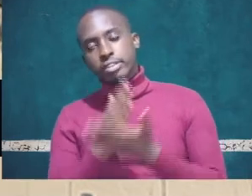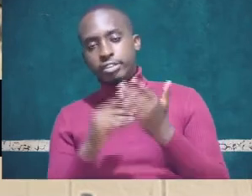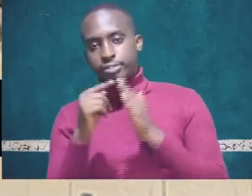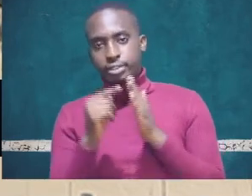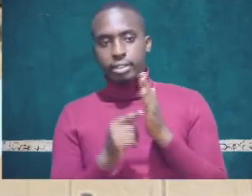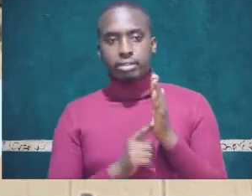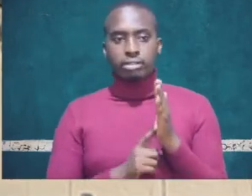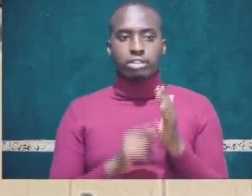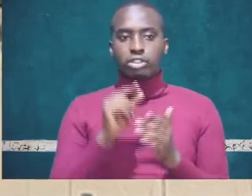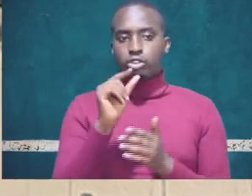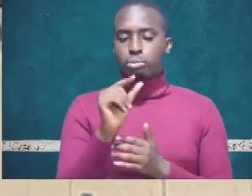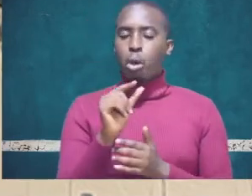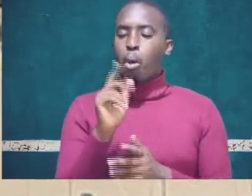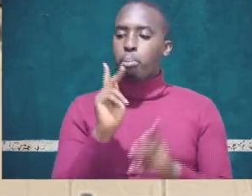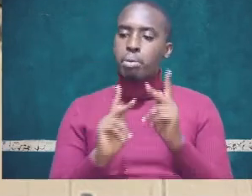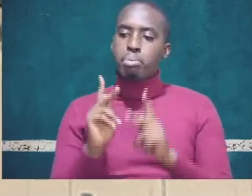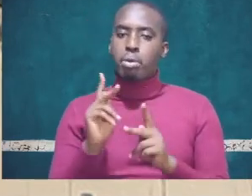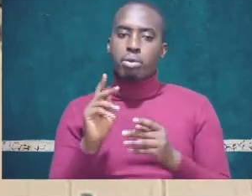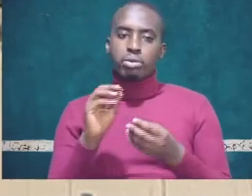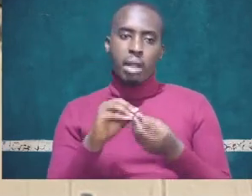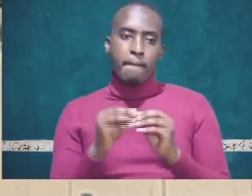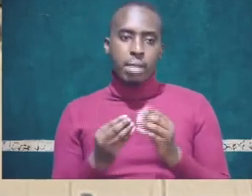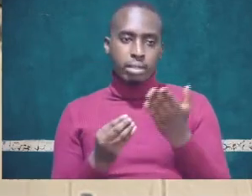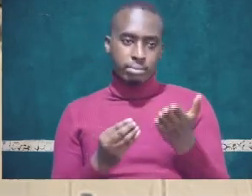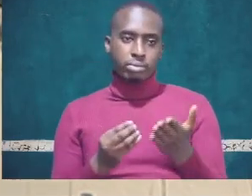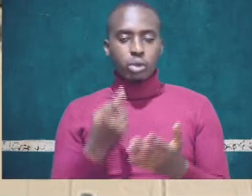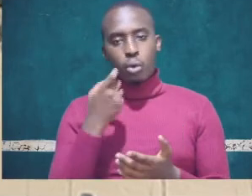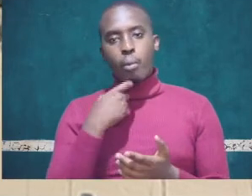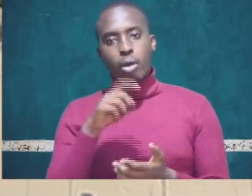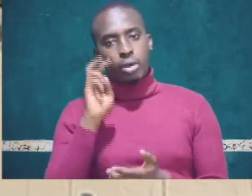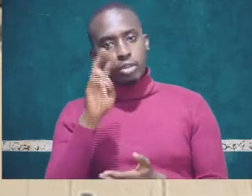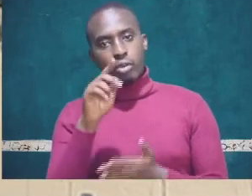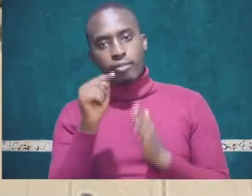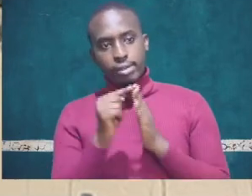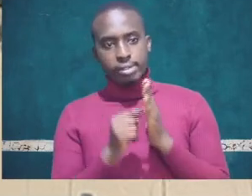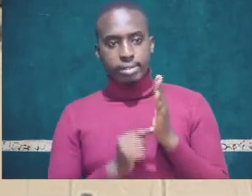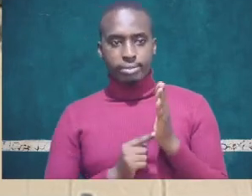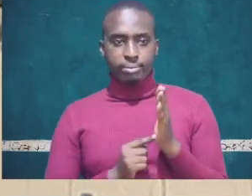factors. Small population size. You have to look at those factors.